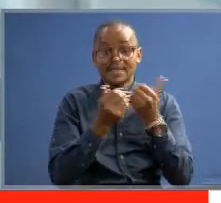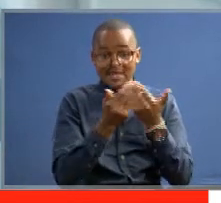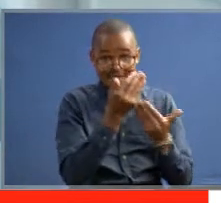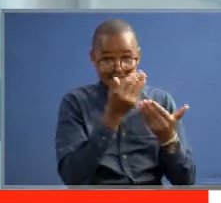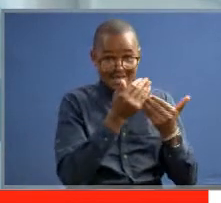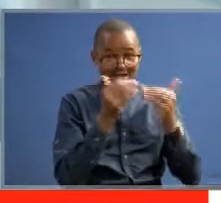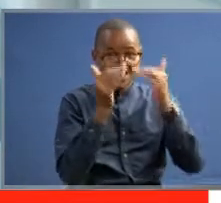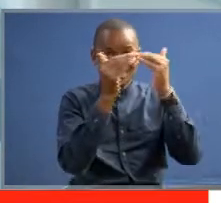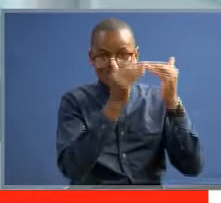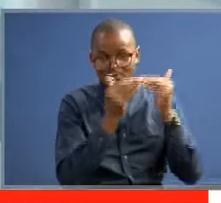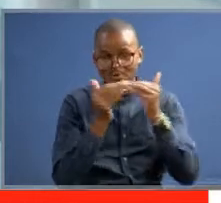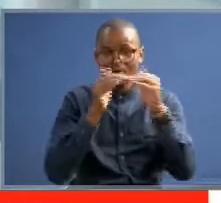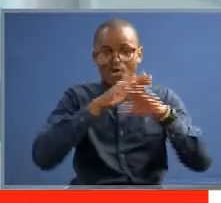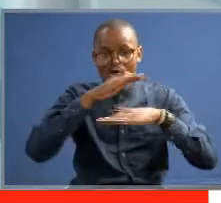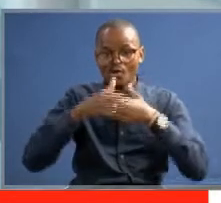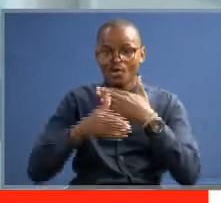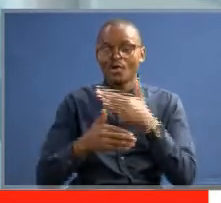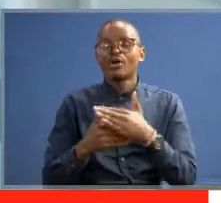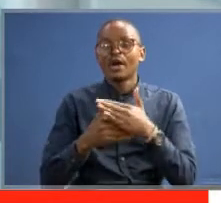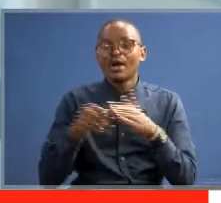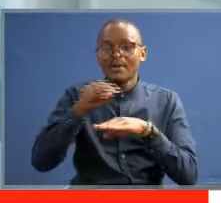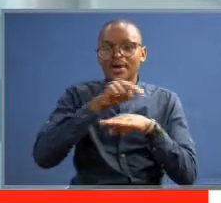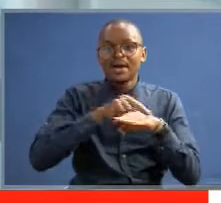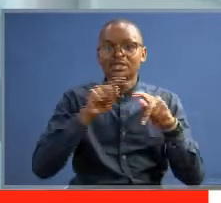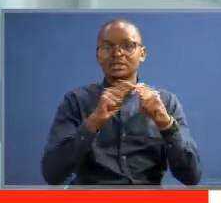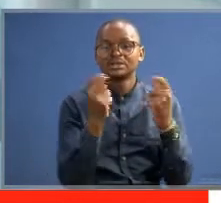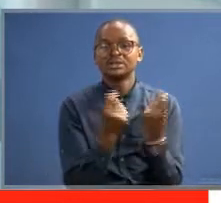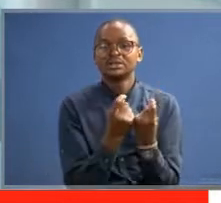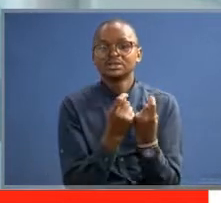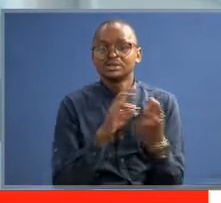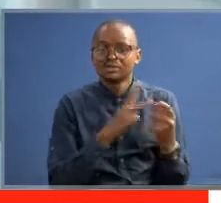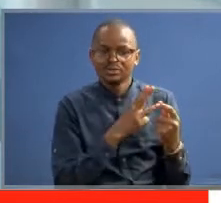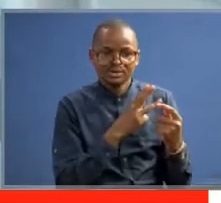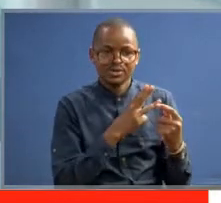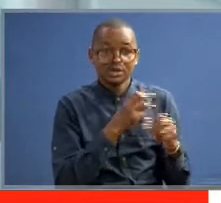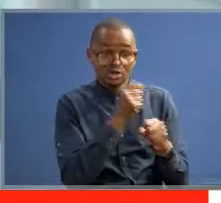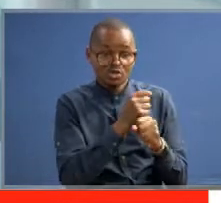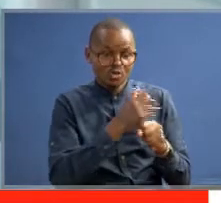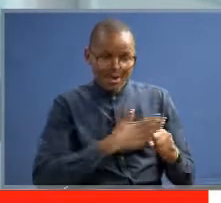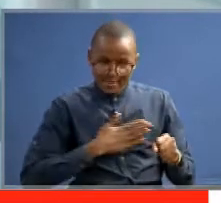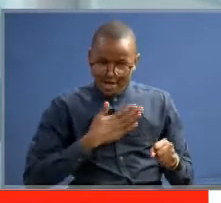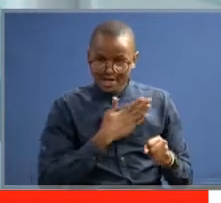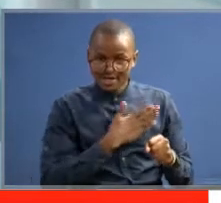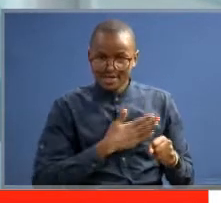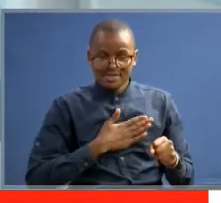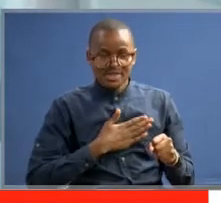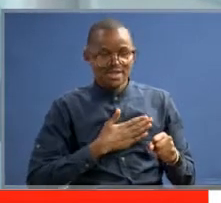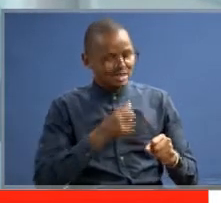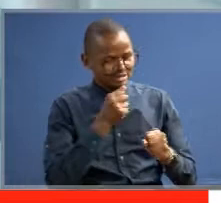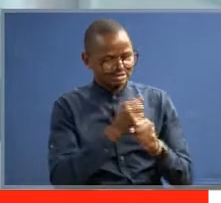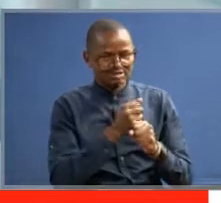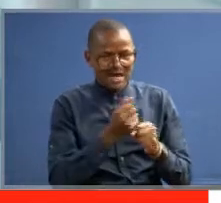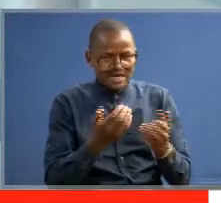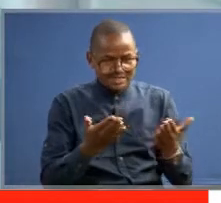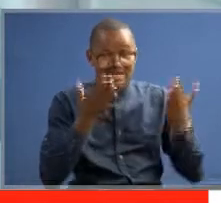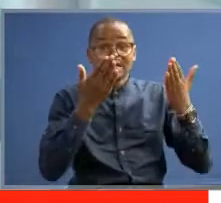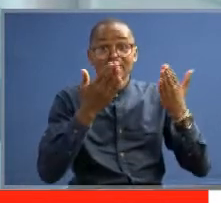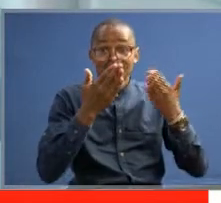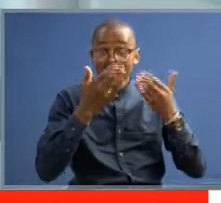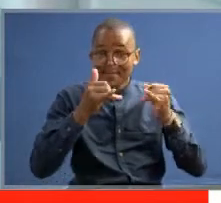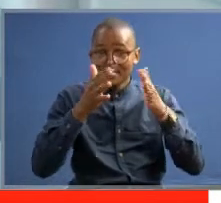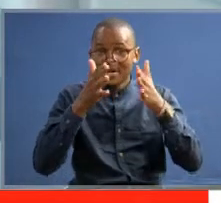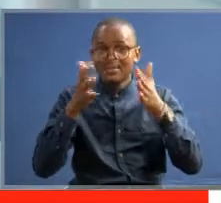And all our national teams, we do appreciate that they've undergone a lot of sacrifice. By the time a